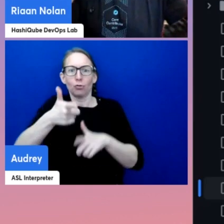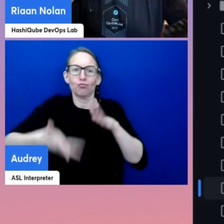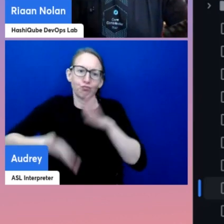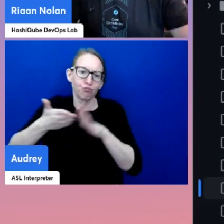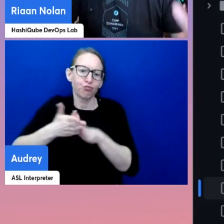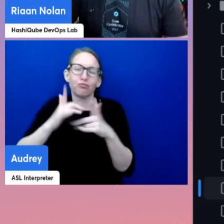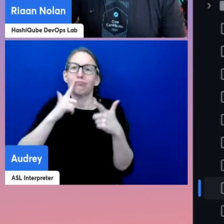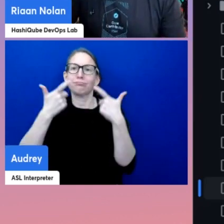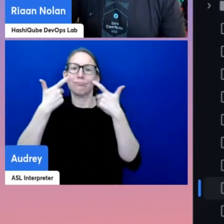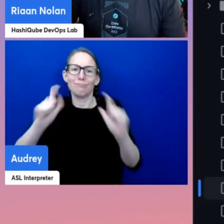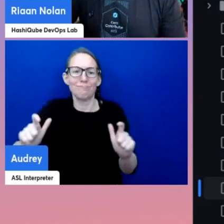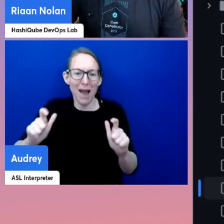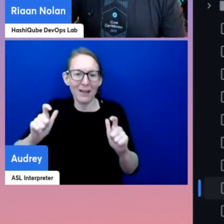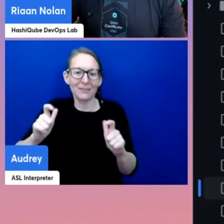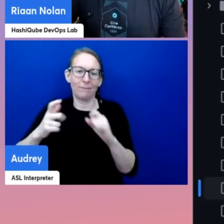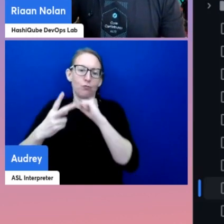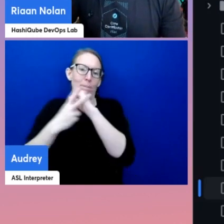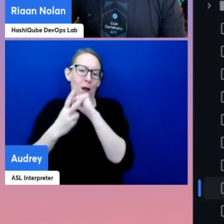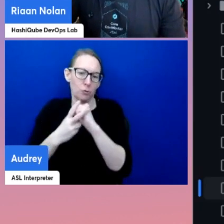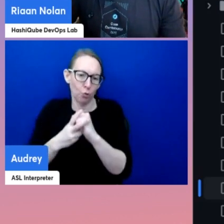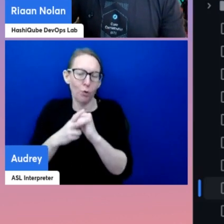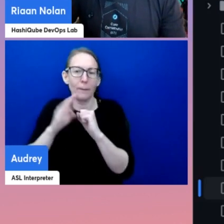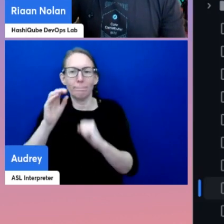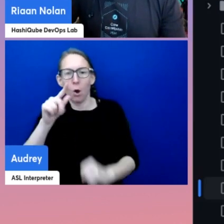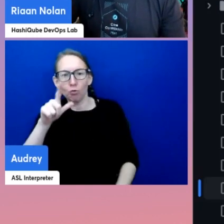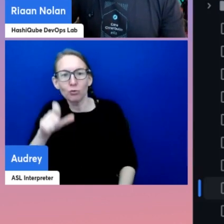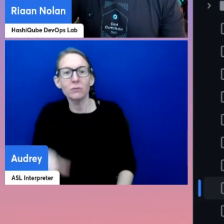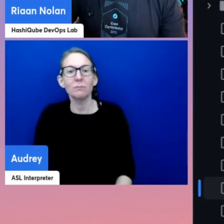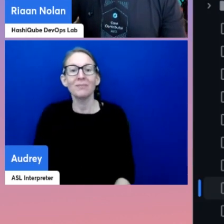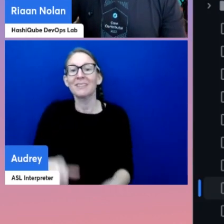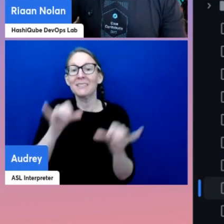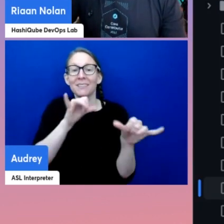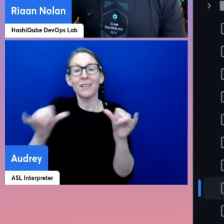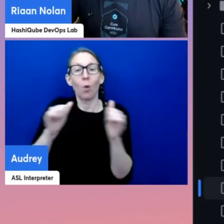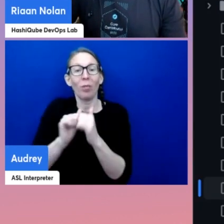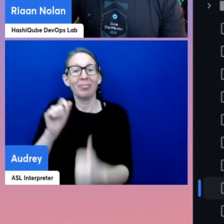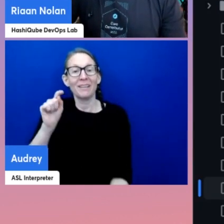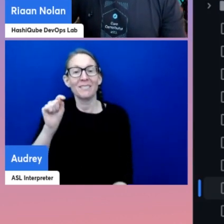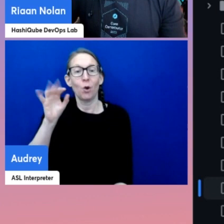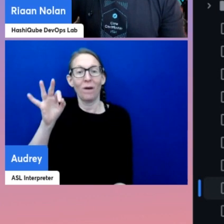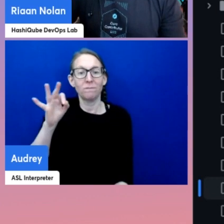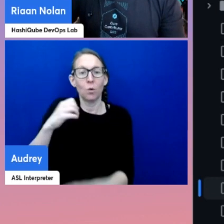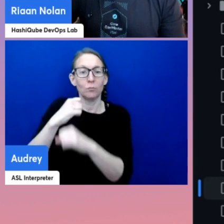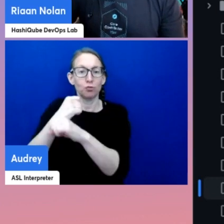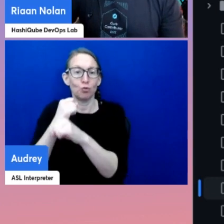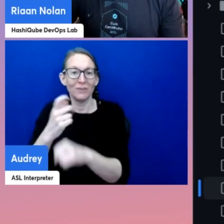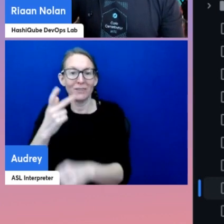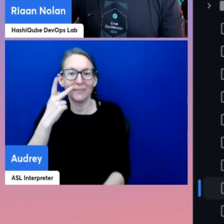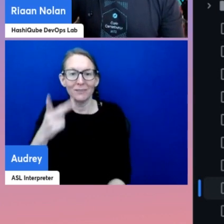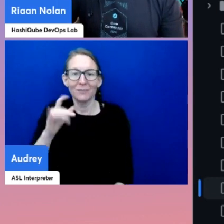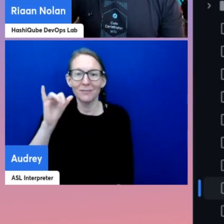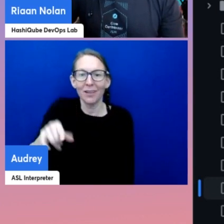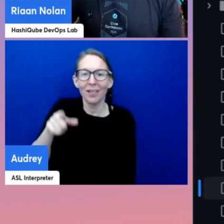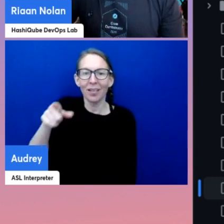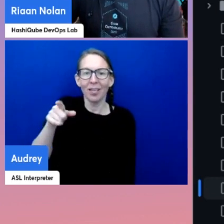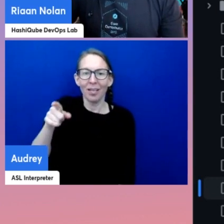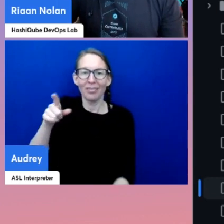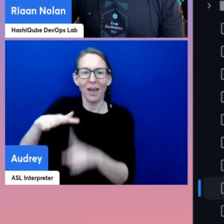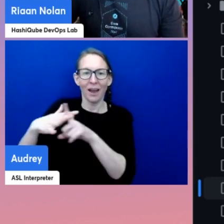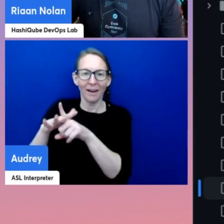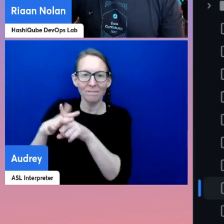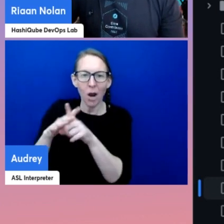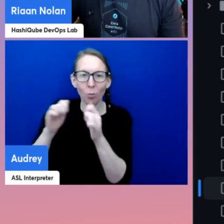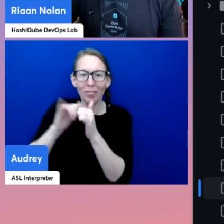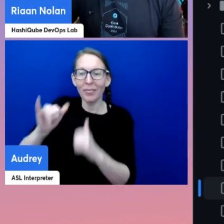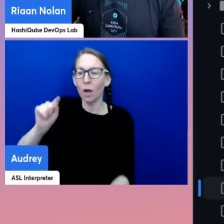repository or library of modules. Same for Terraform security. Now you'll see we interrogate this environment variable, this